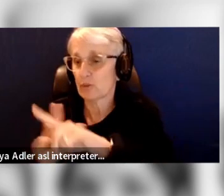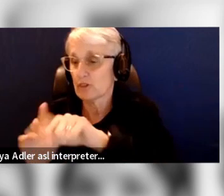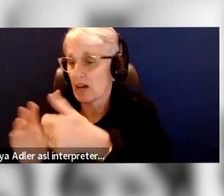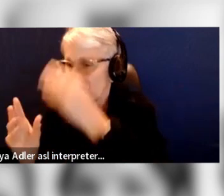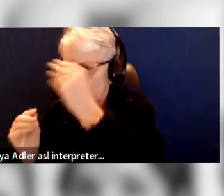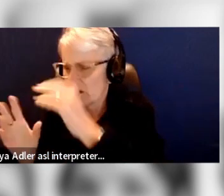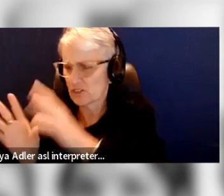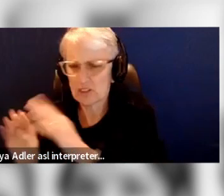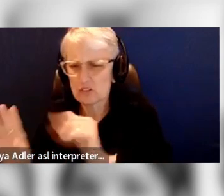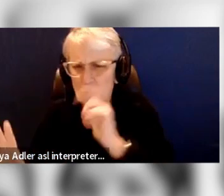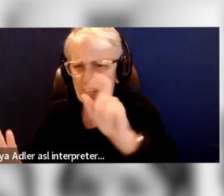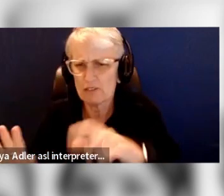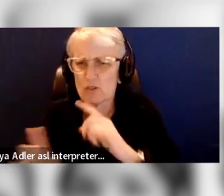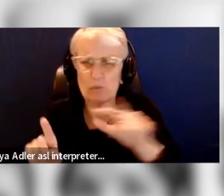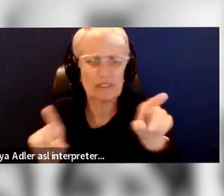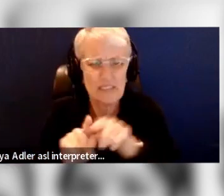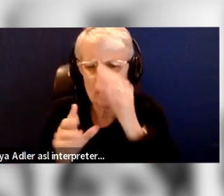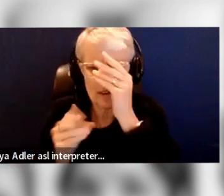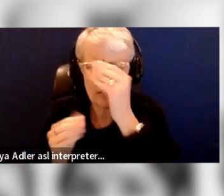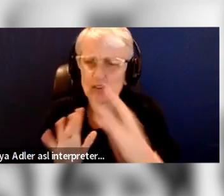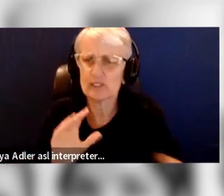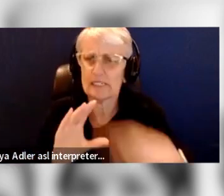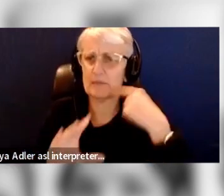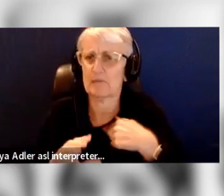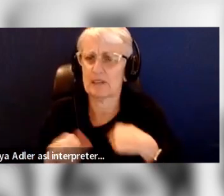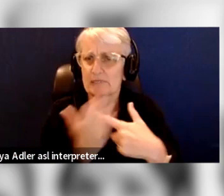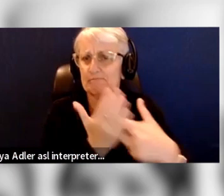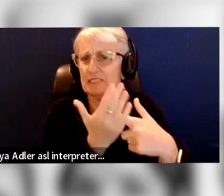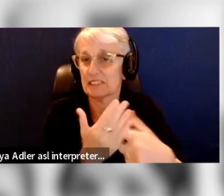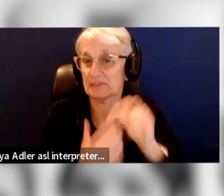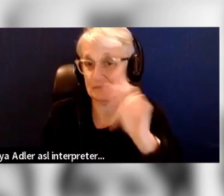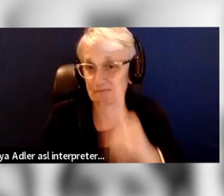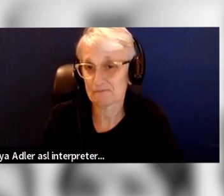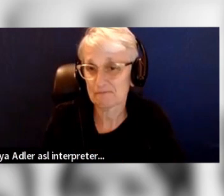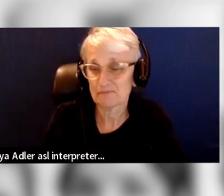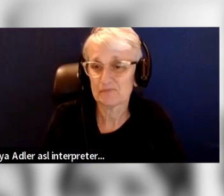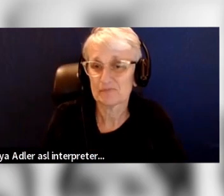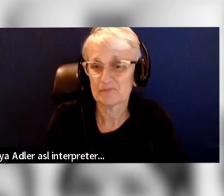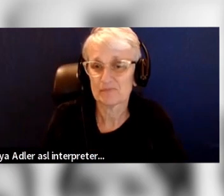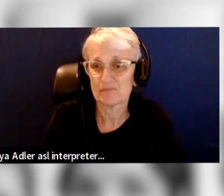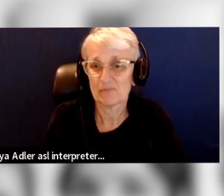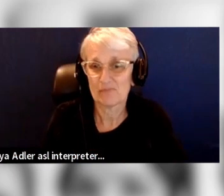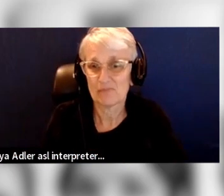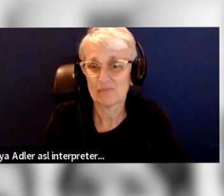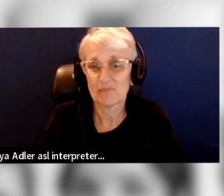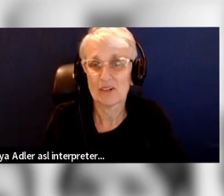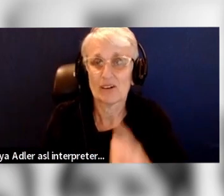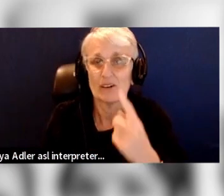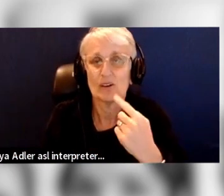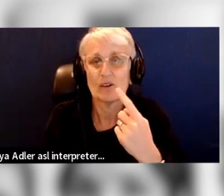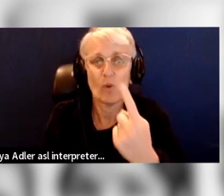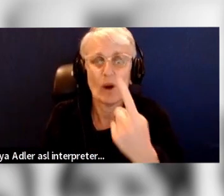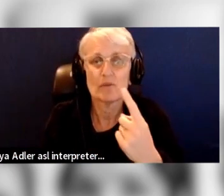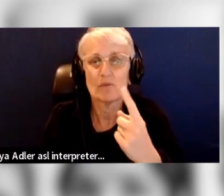don't feel like you need to. It'll be the same content covered. Just send me an email and we can have a conversation. Any questions that have popped up? There was an email or